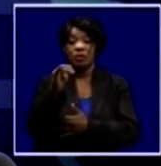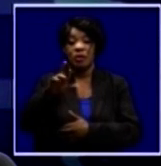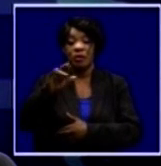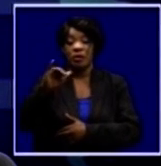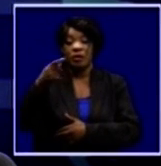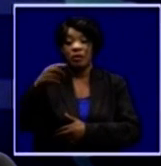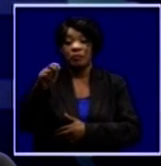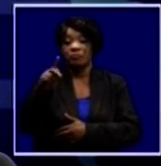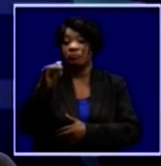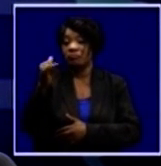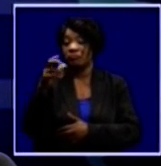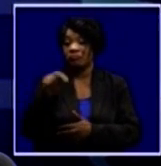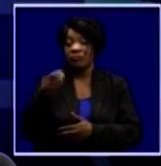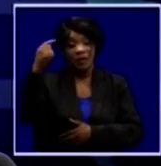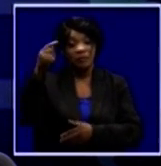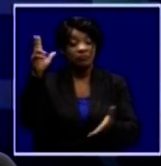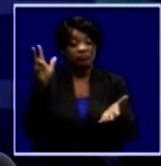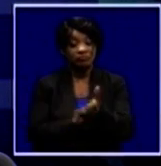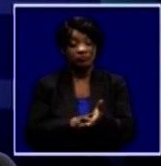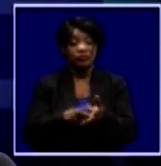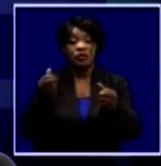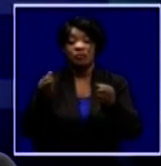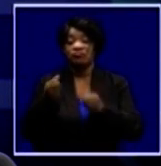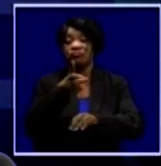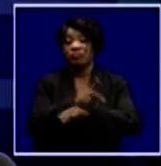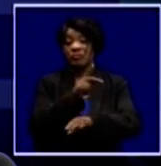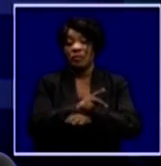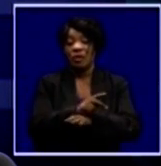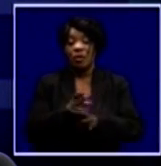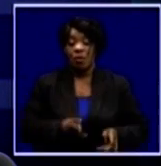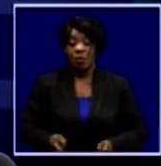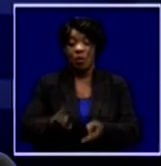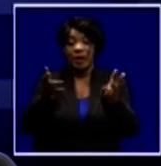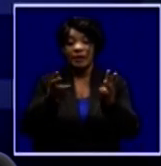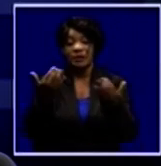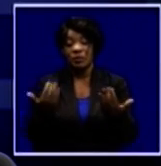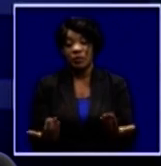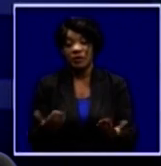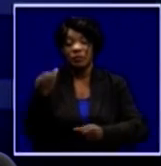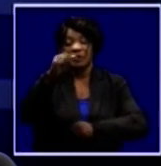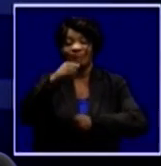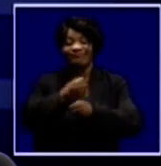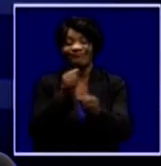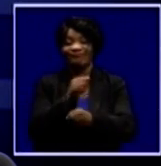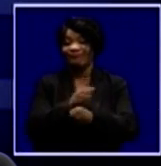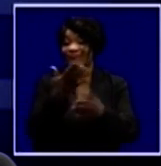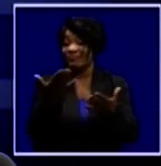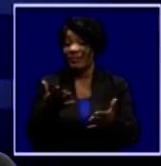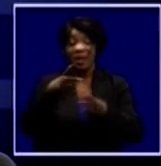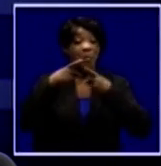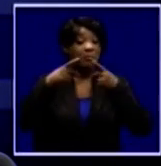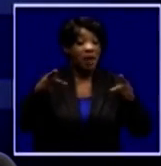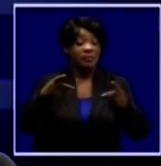Chiteme reaffirmed government's commitment to stronger project implementation mechanism, which will be attained through creation of a